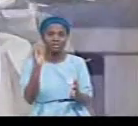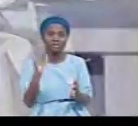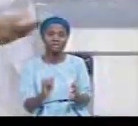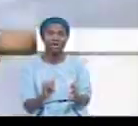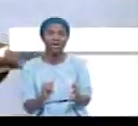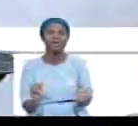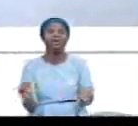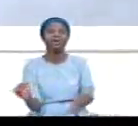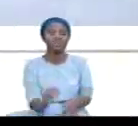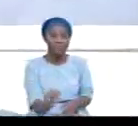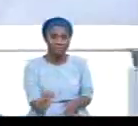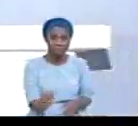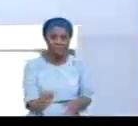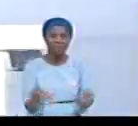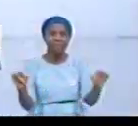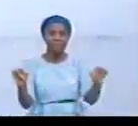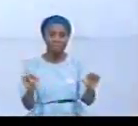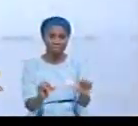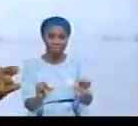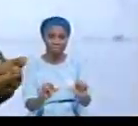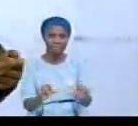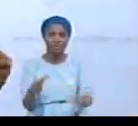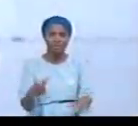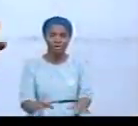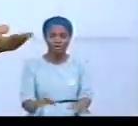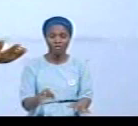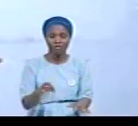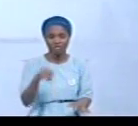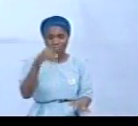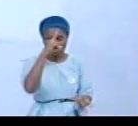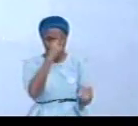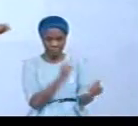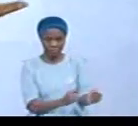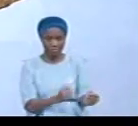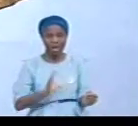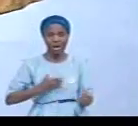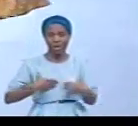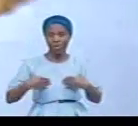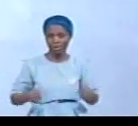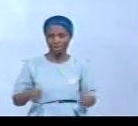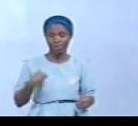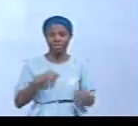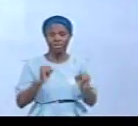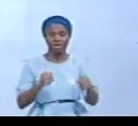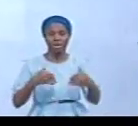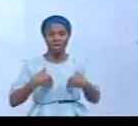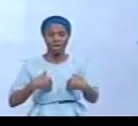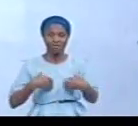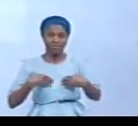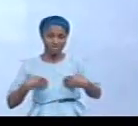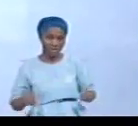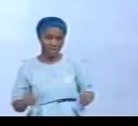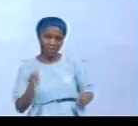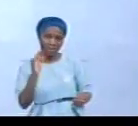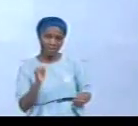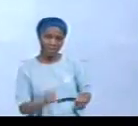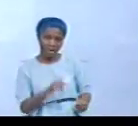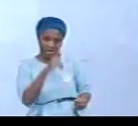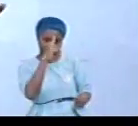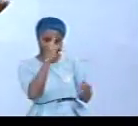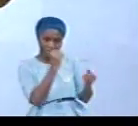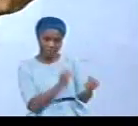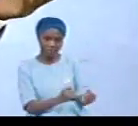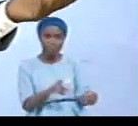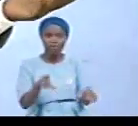measure of faith. Our healing, we can have healing, it's by faith. Do you believe I can do this?